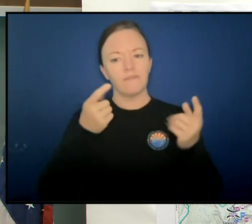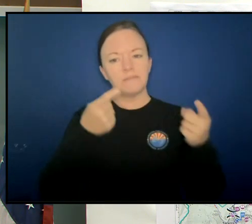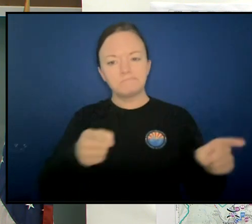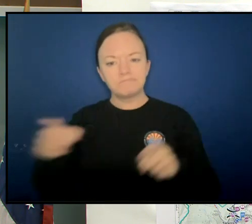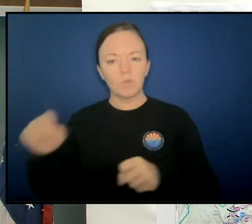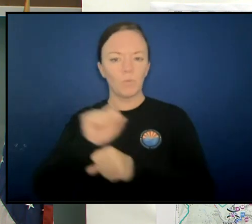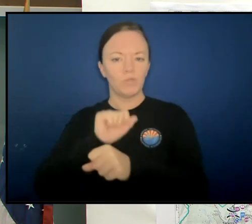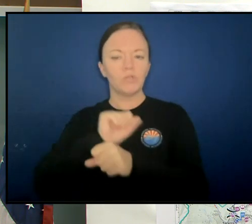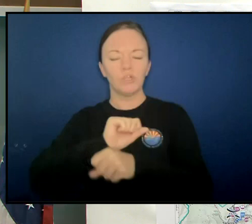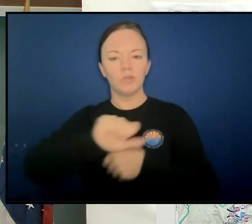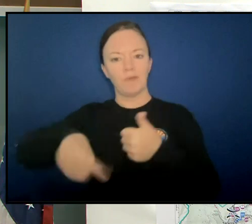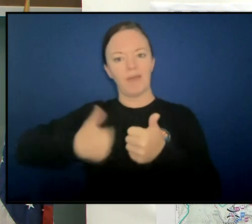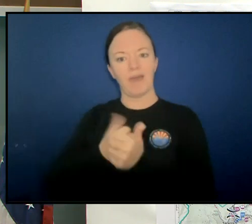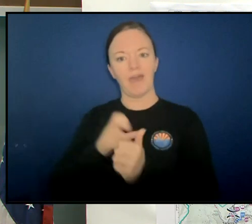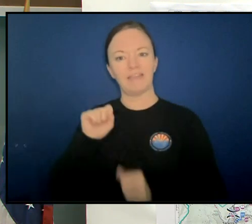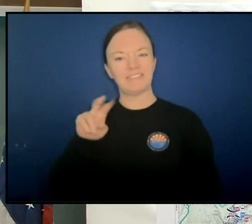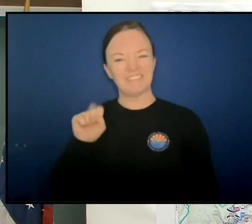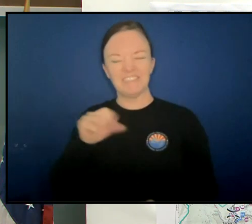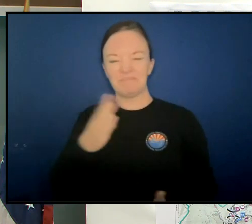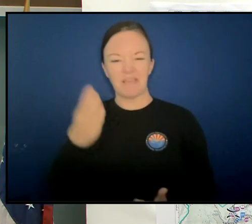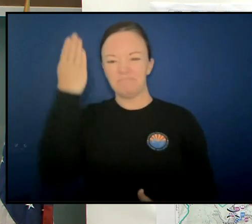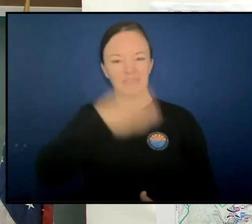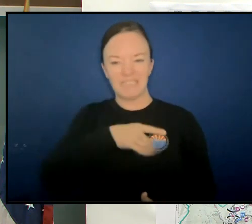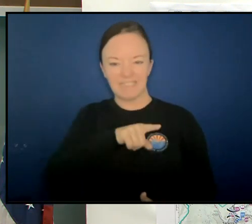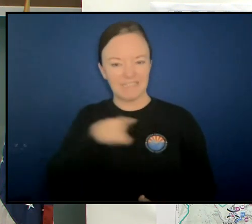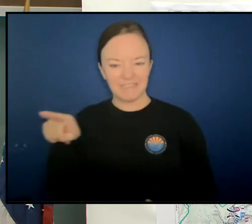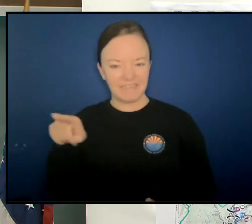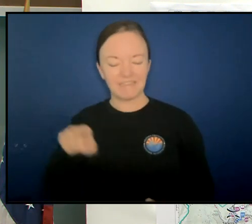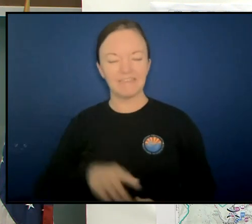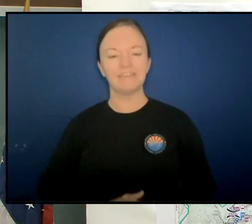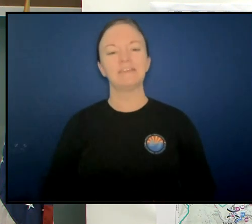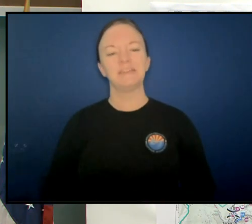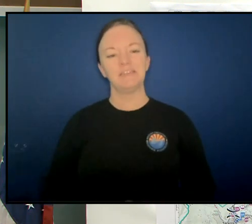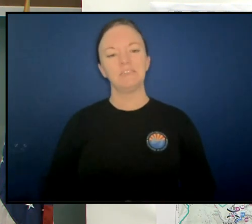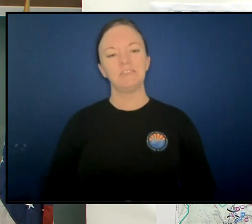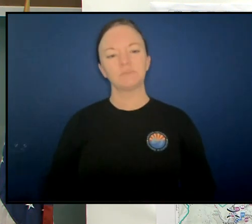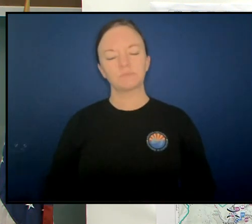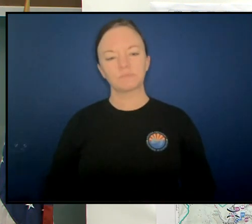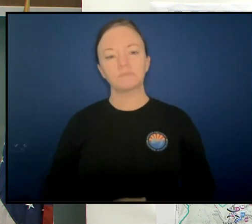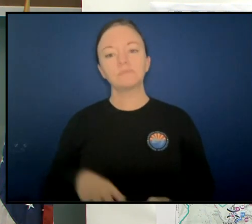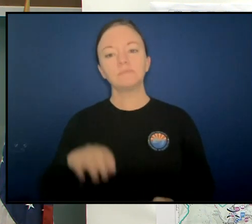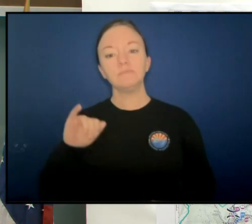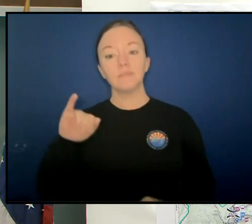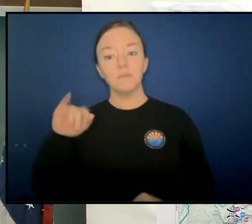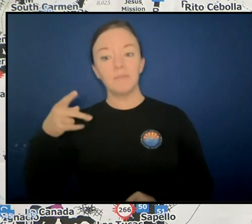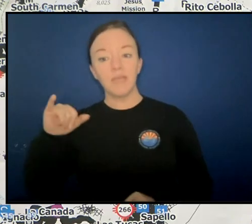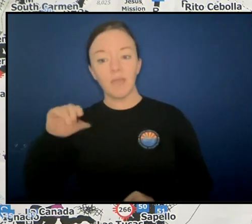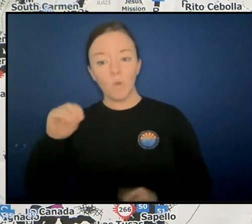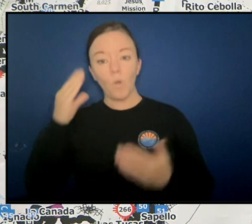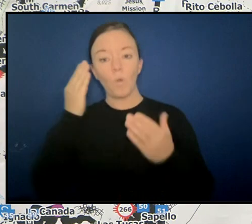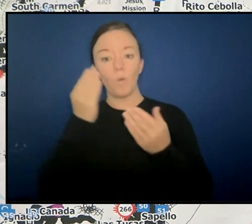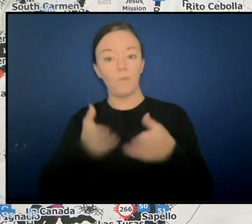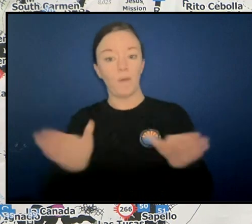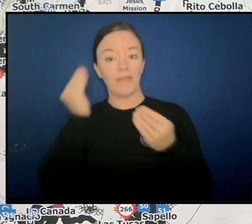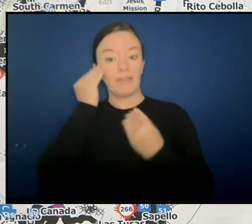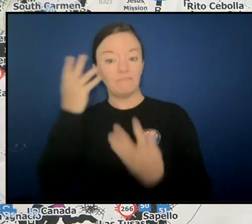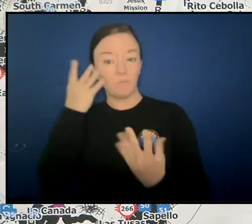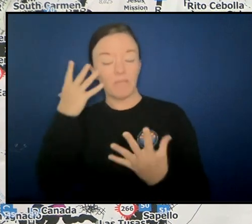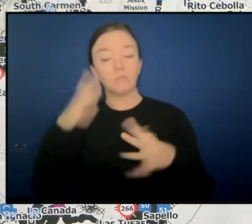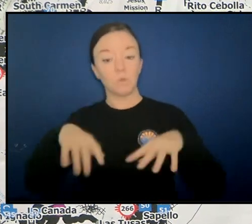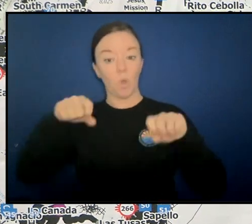with the different folks and the different groups that we have in ICP, the PIO shop, which hosts this, public